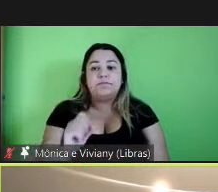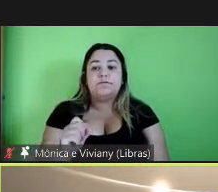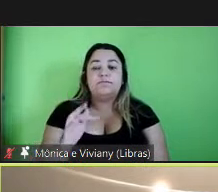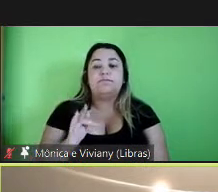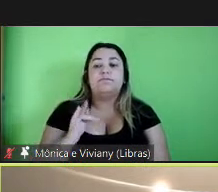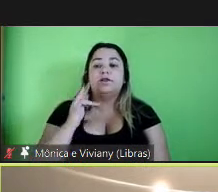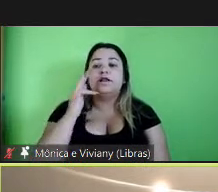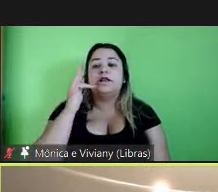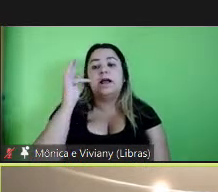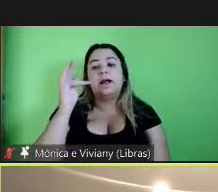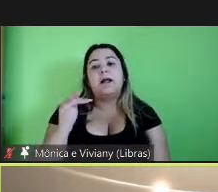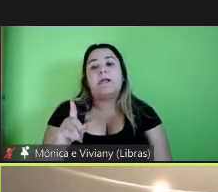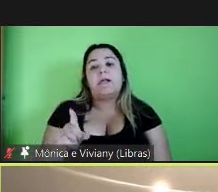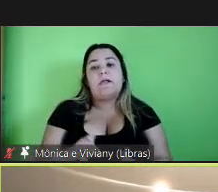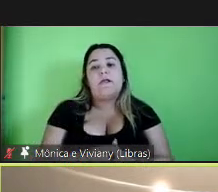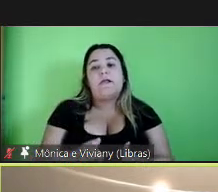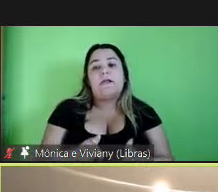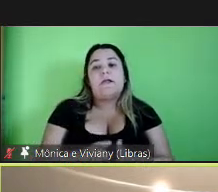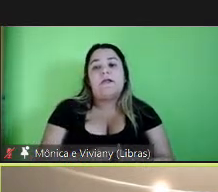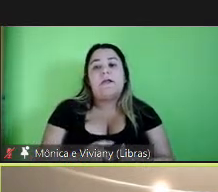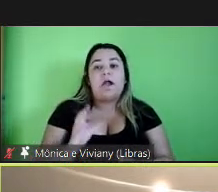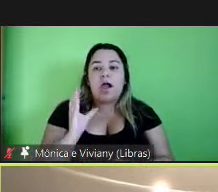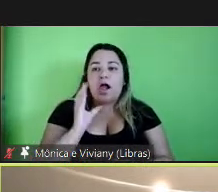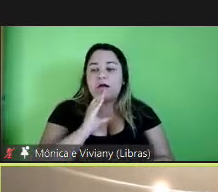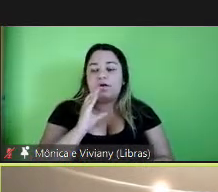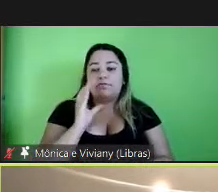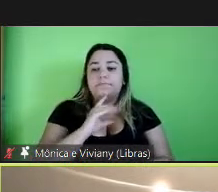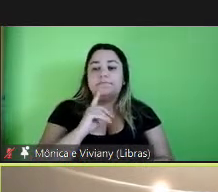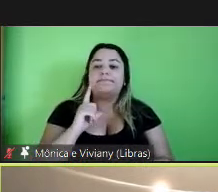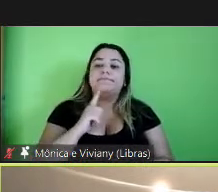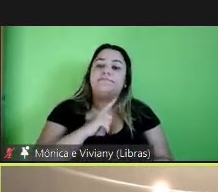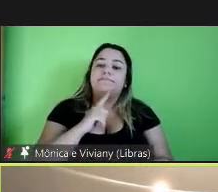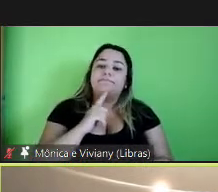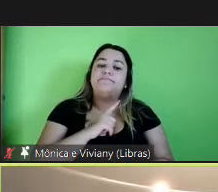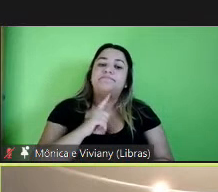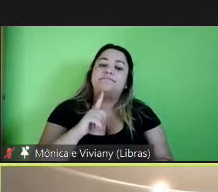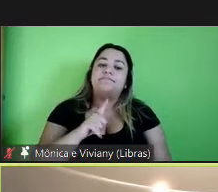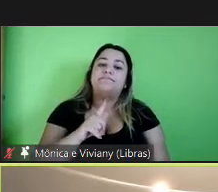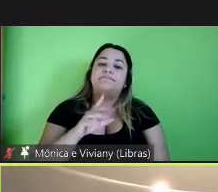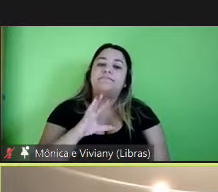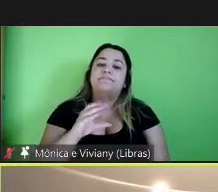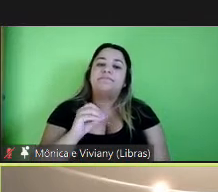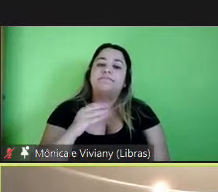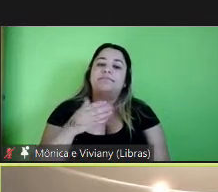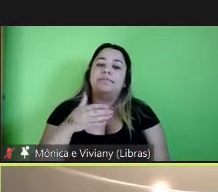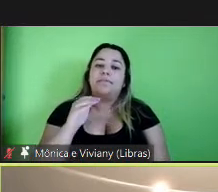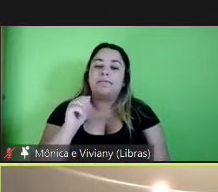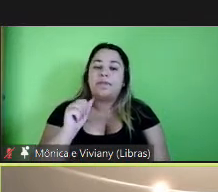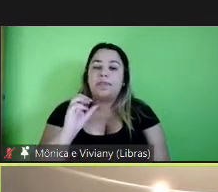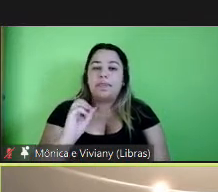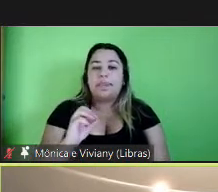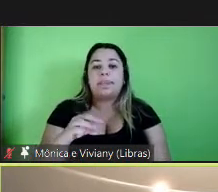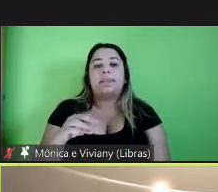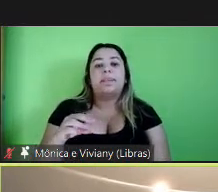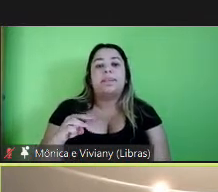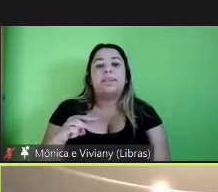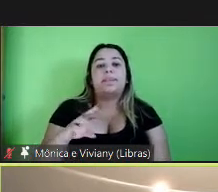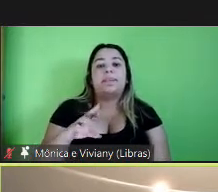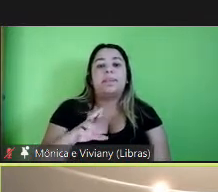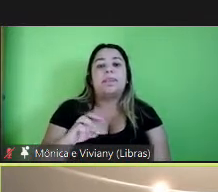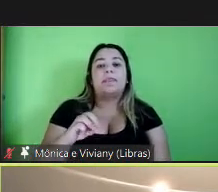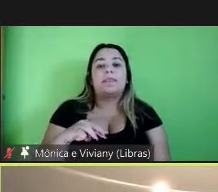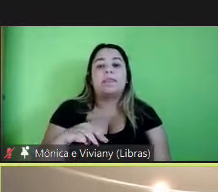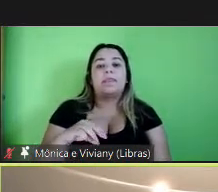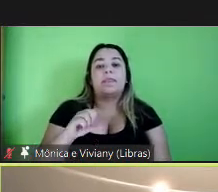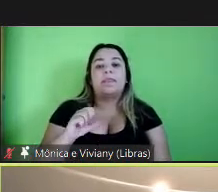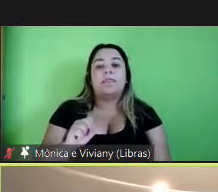there needed to be protected time and resource to design and sustain approach if we were going to make a difference for the long-term health and well-being of residents